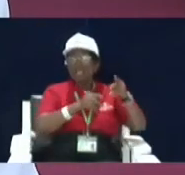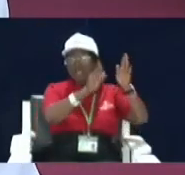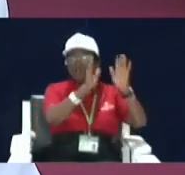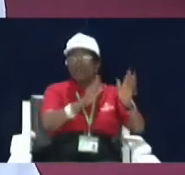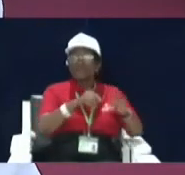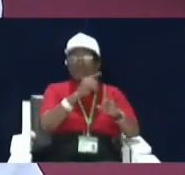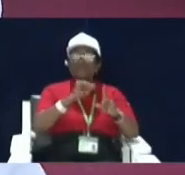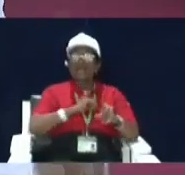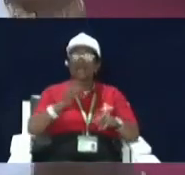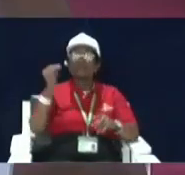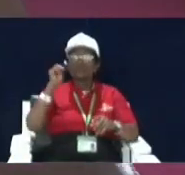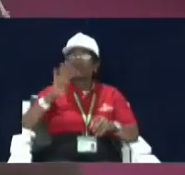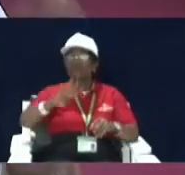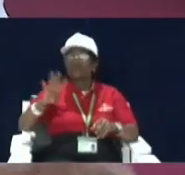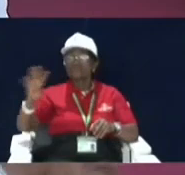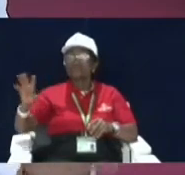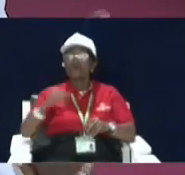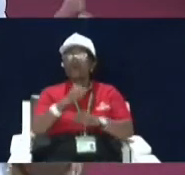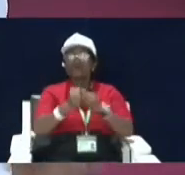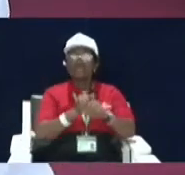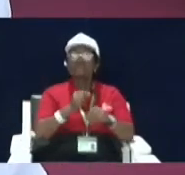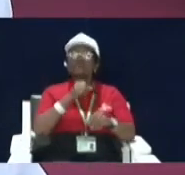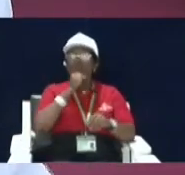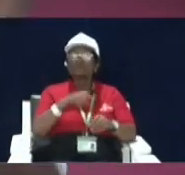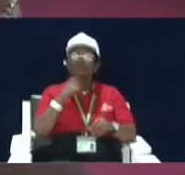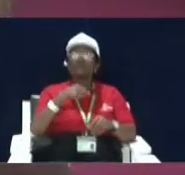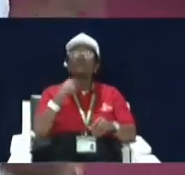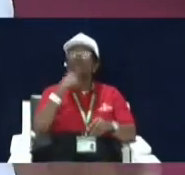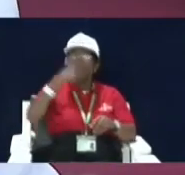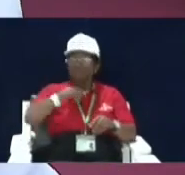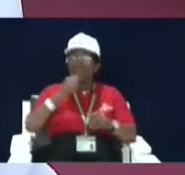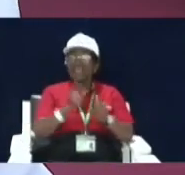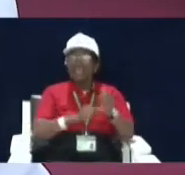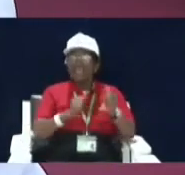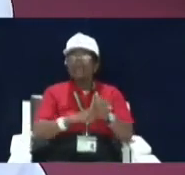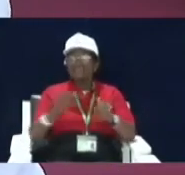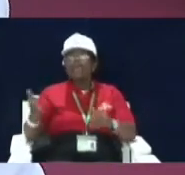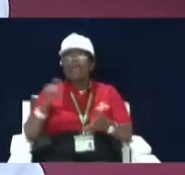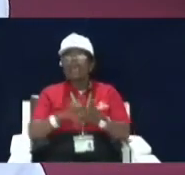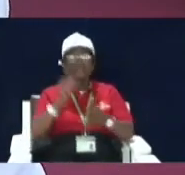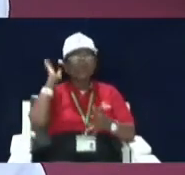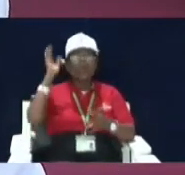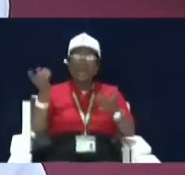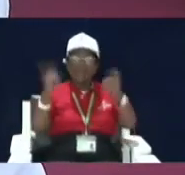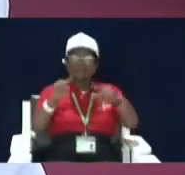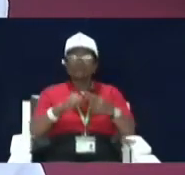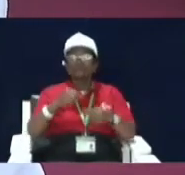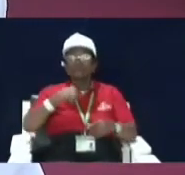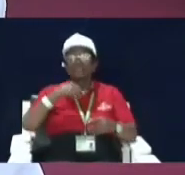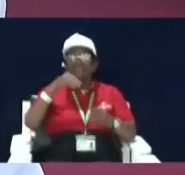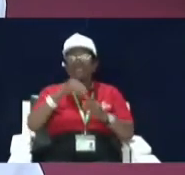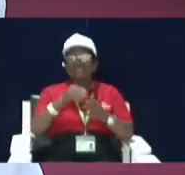who told me everything that will happen to me in details.